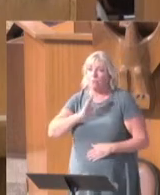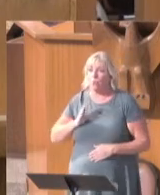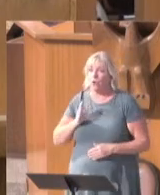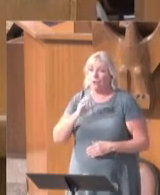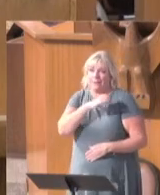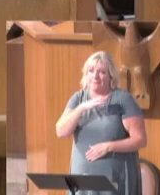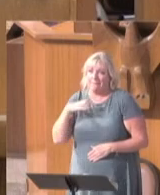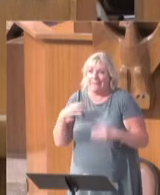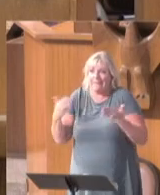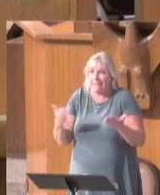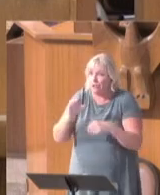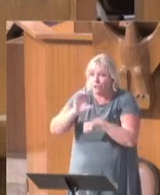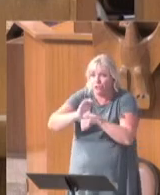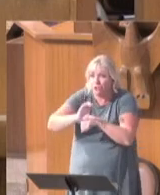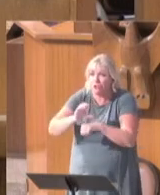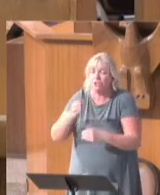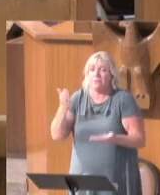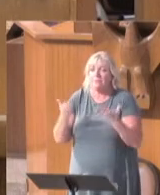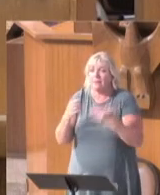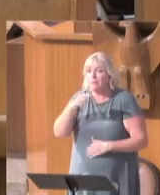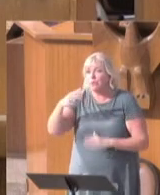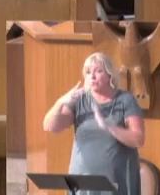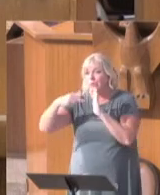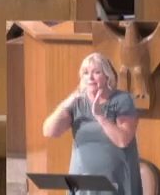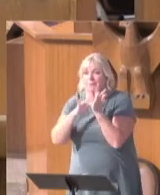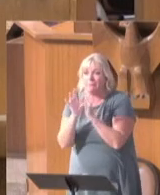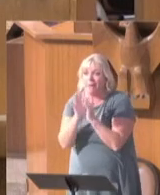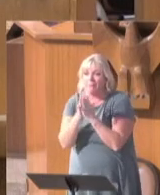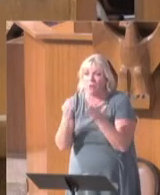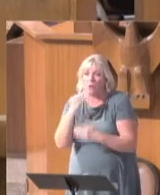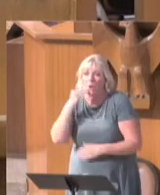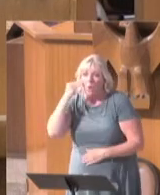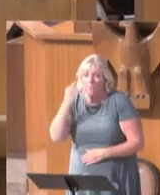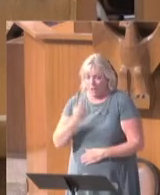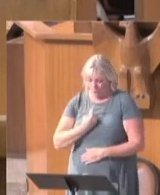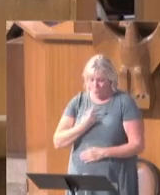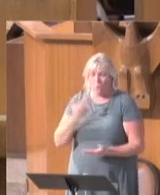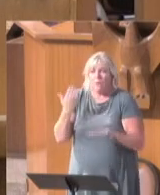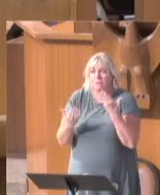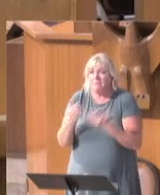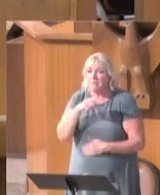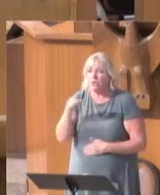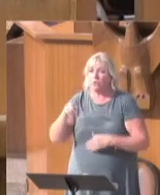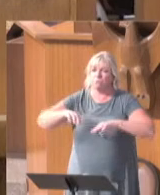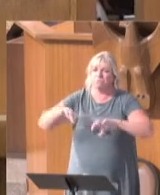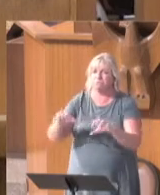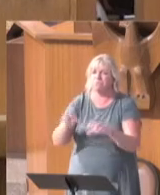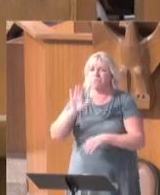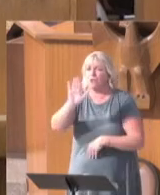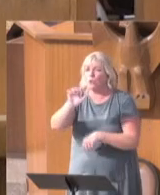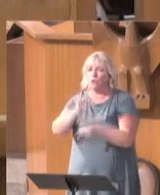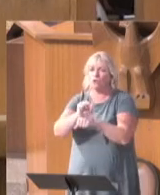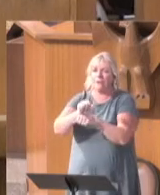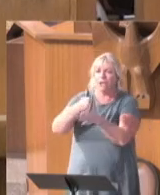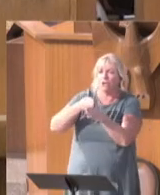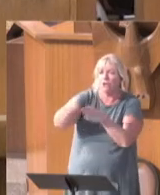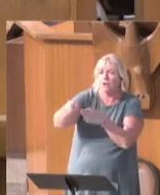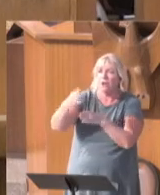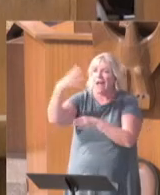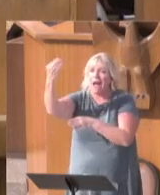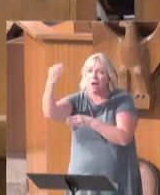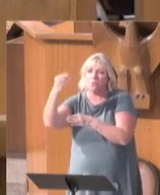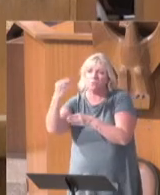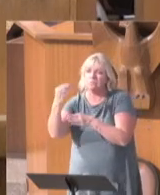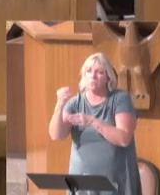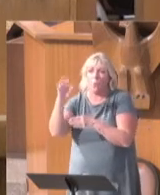committee at this church or reading your Bible at home, whether you're active in your career outside the home or inside your